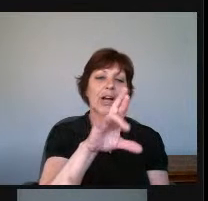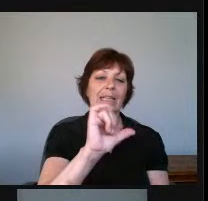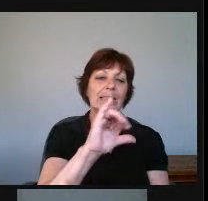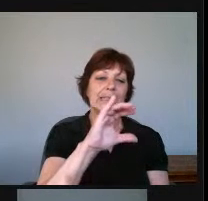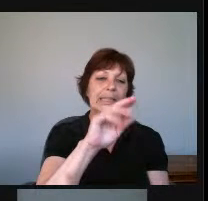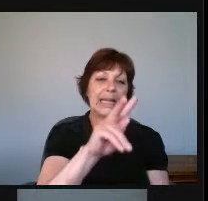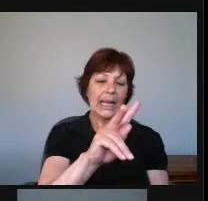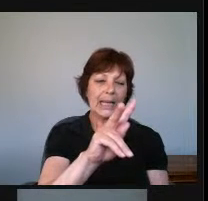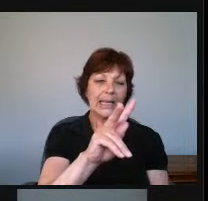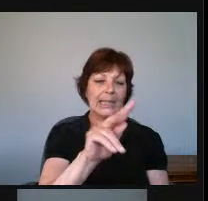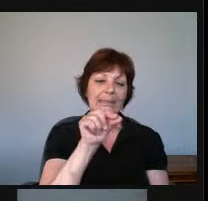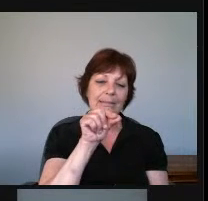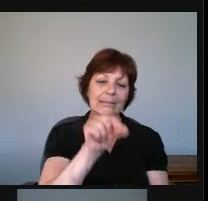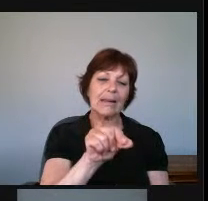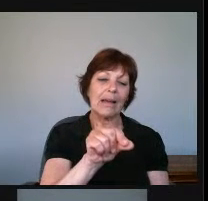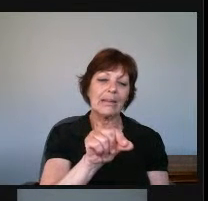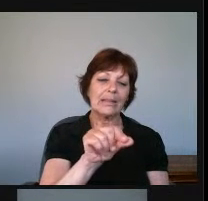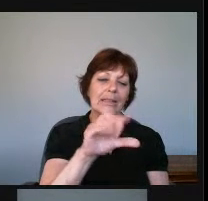BRODERICK